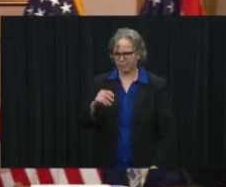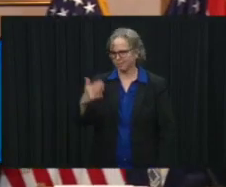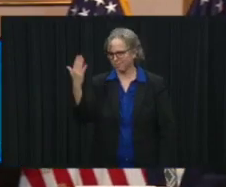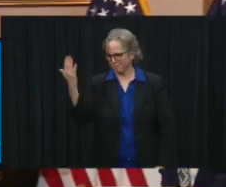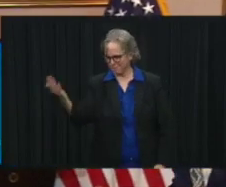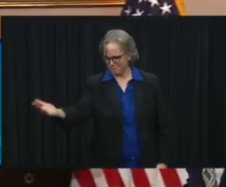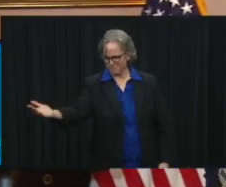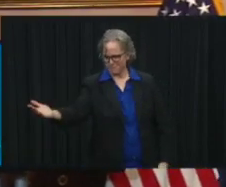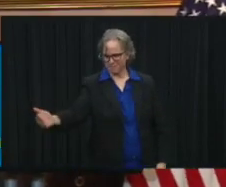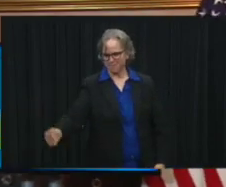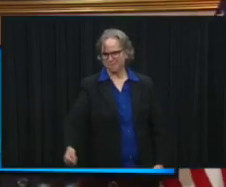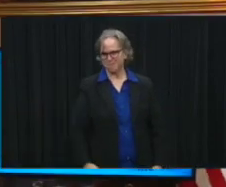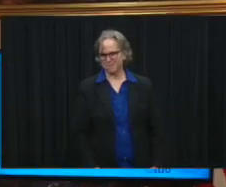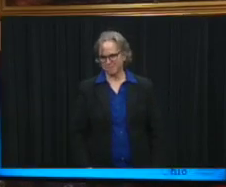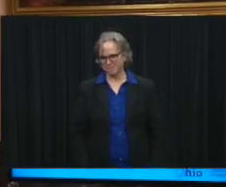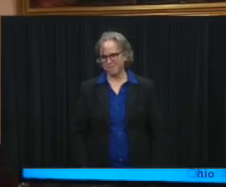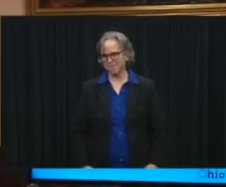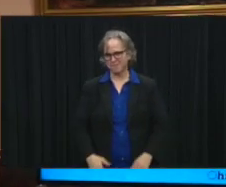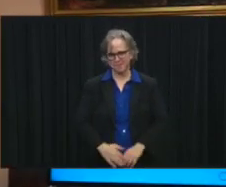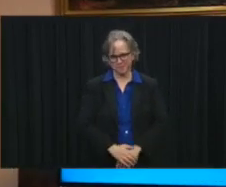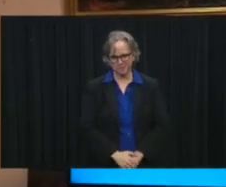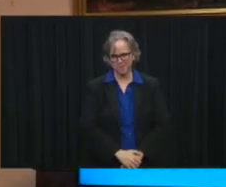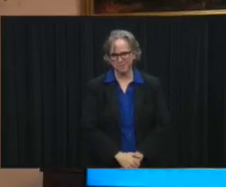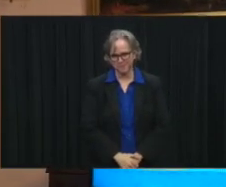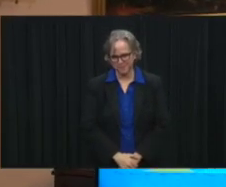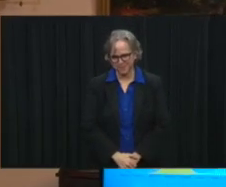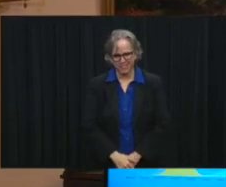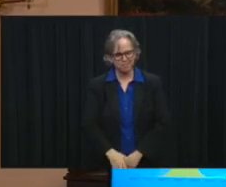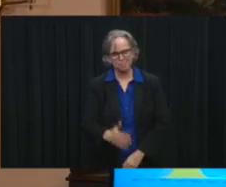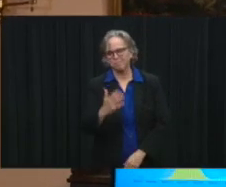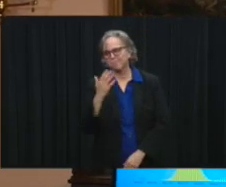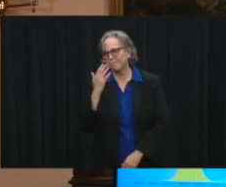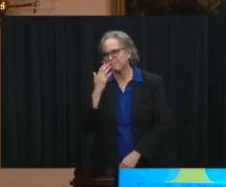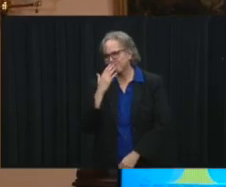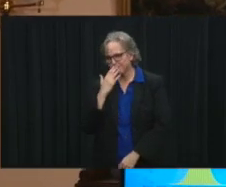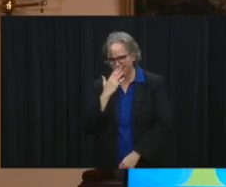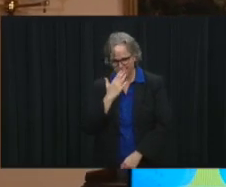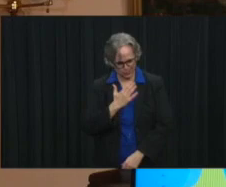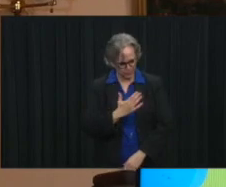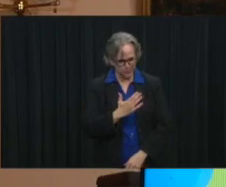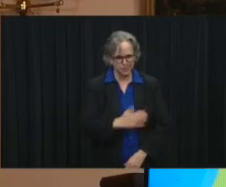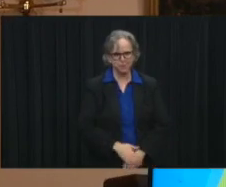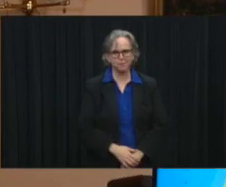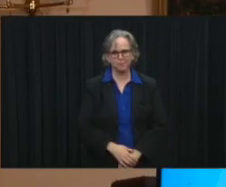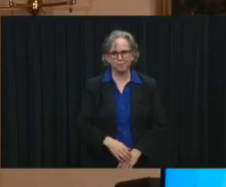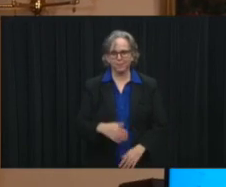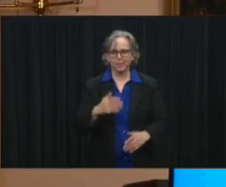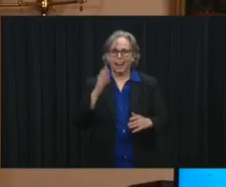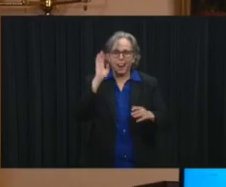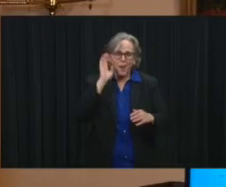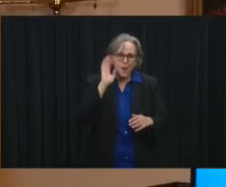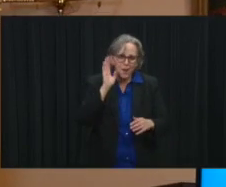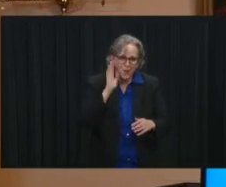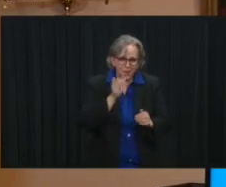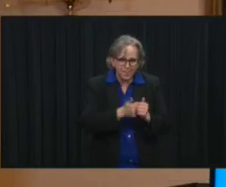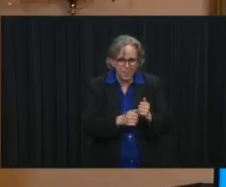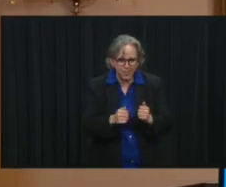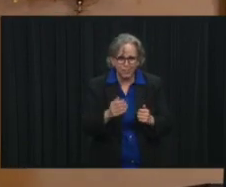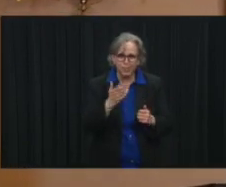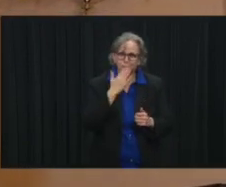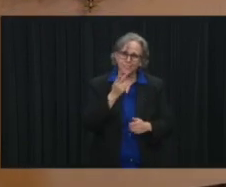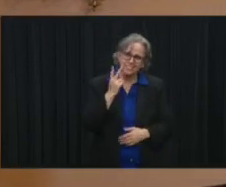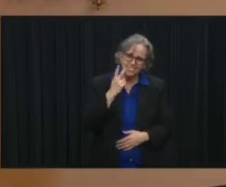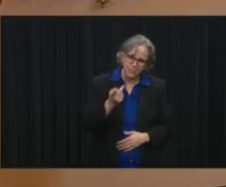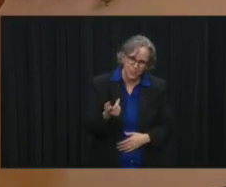Amy? Thank you, Governor. Thank you. Good afternoon, everyone. It is very good to see you